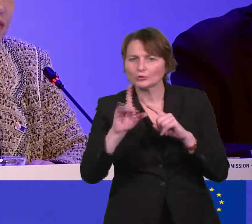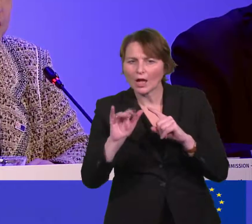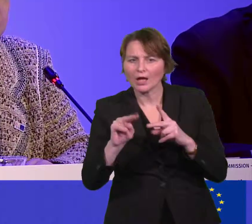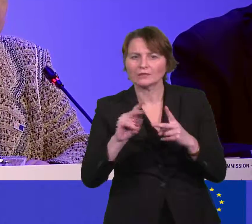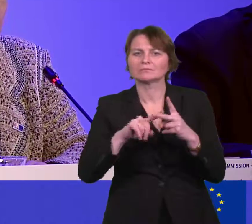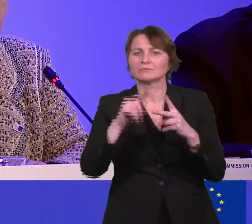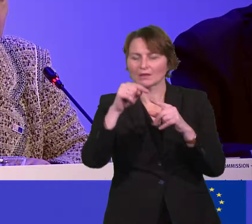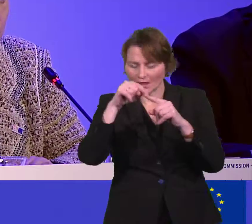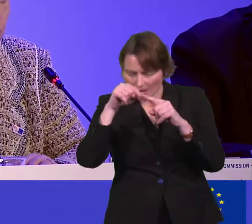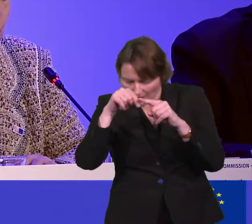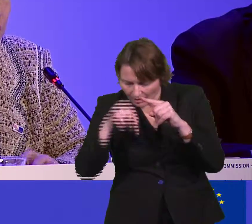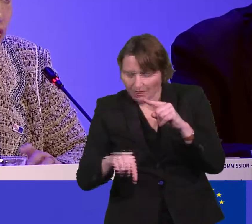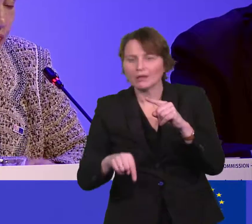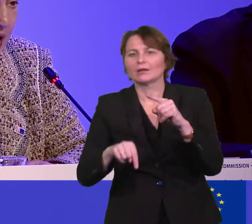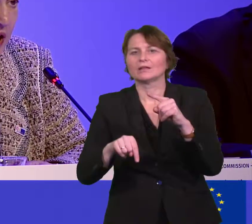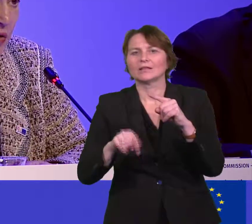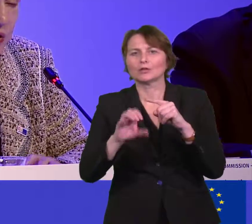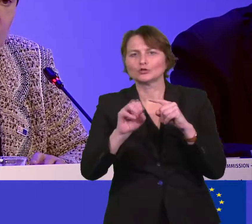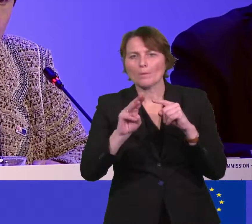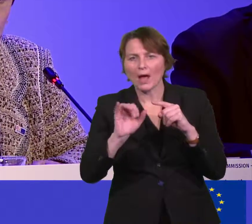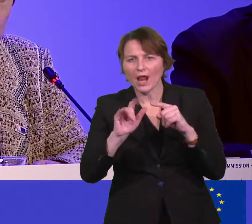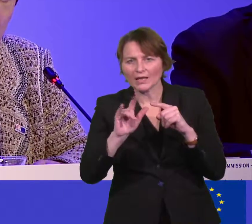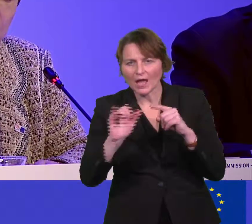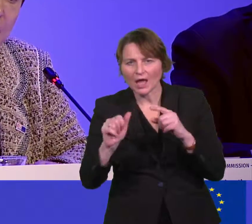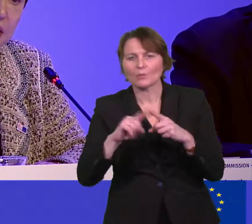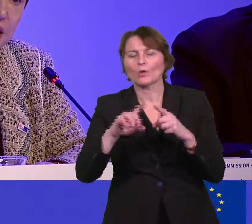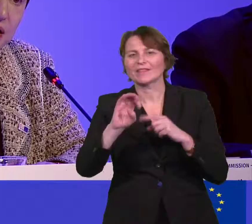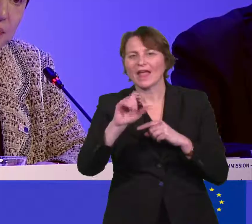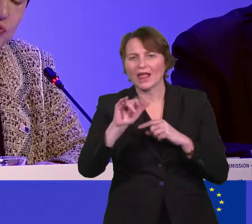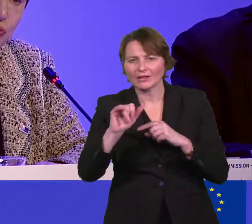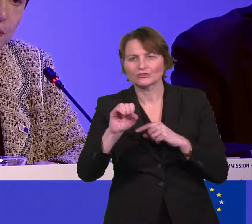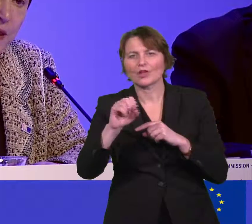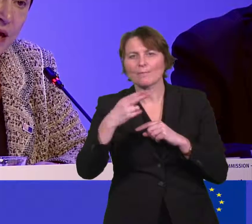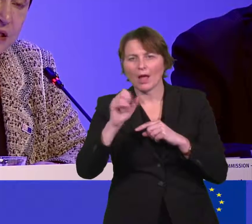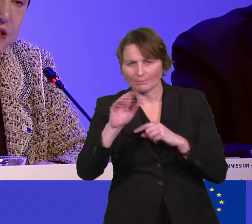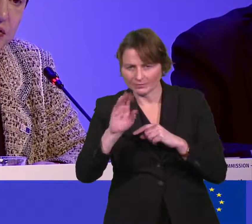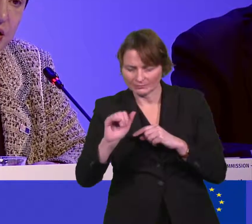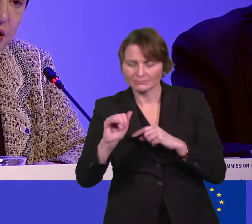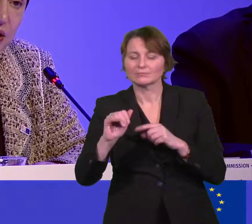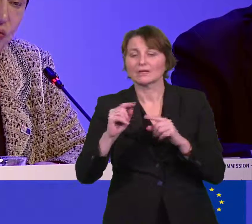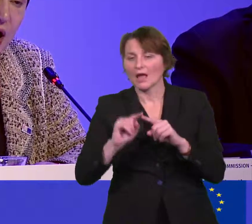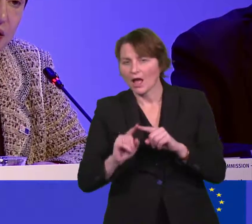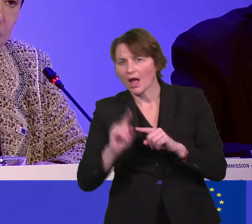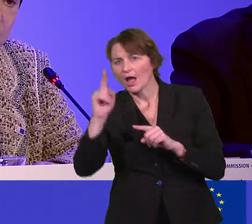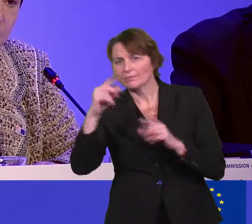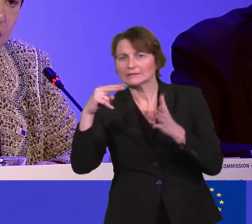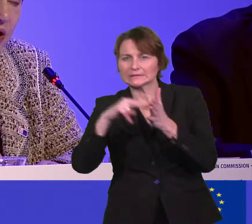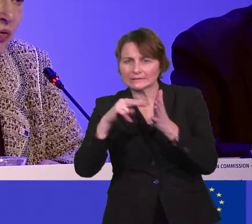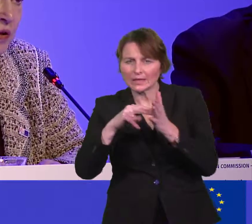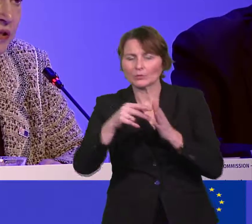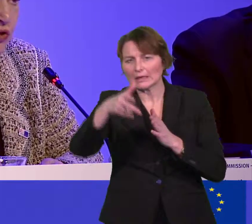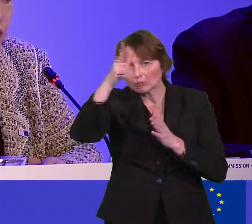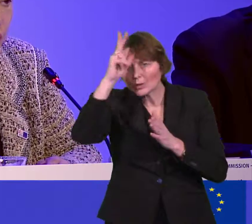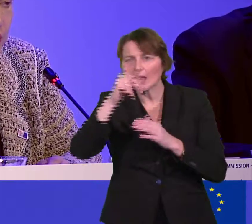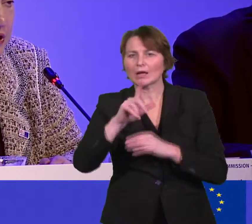devastated by conflicts, then we go down to Somalia with Al-Shabaab, and then up to Syria, Iraq,